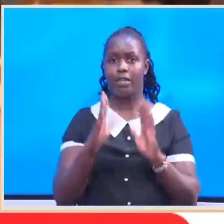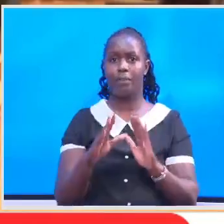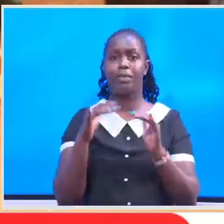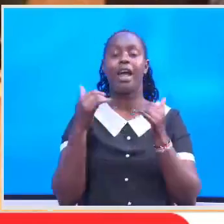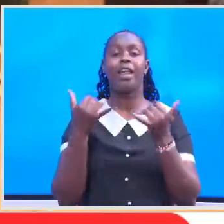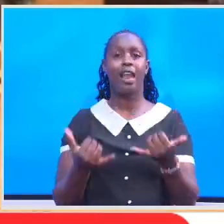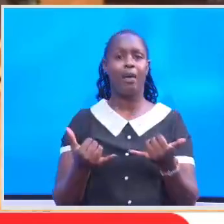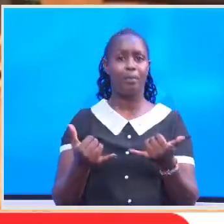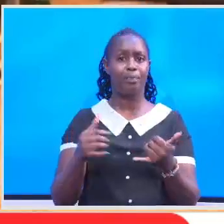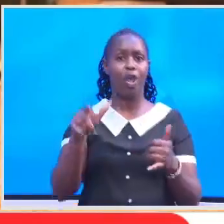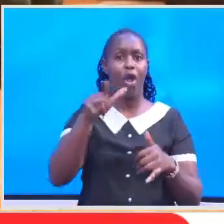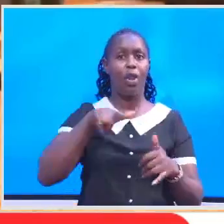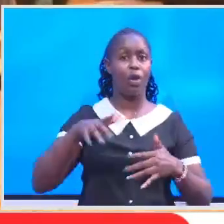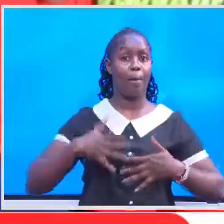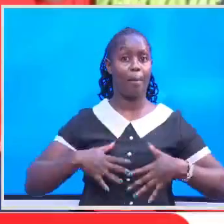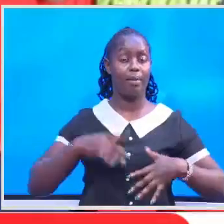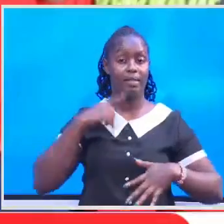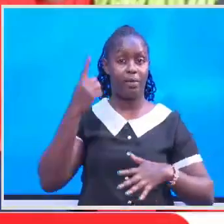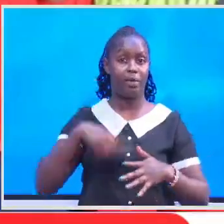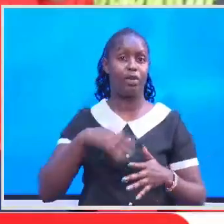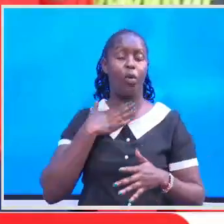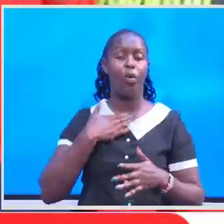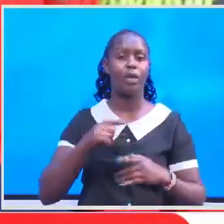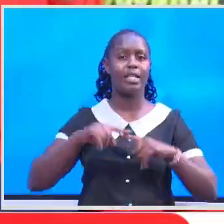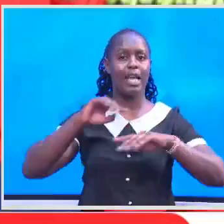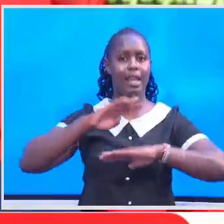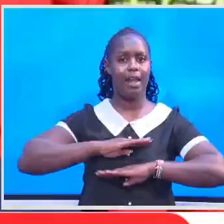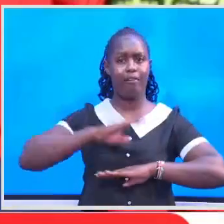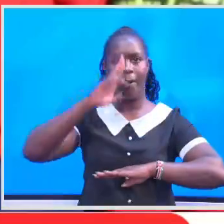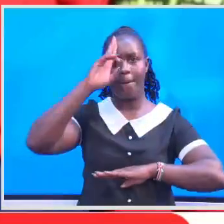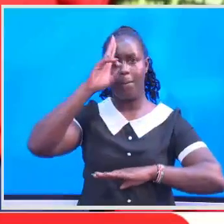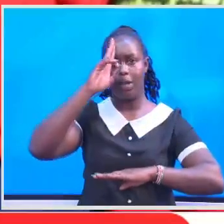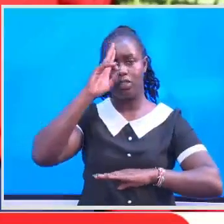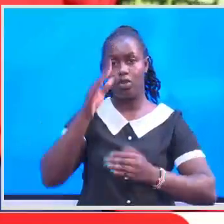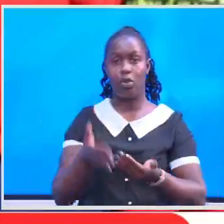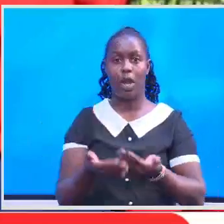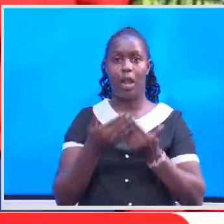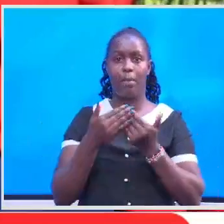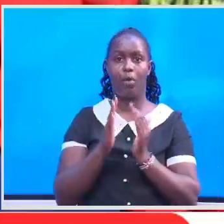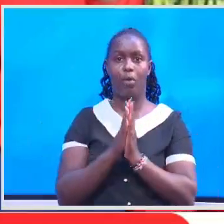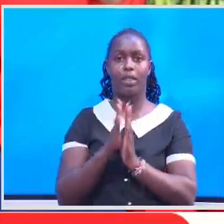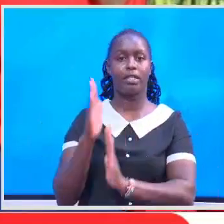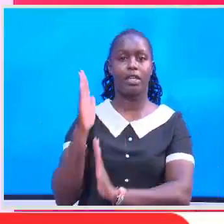install security lights in the villages to boost security. Eric Matika,